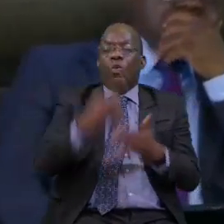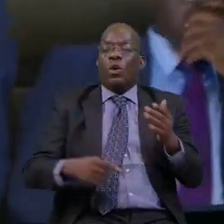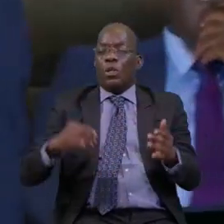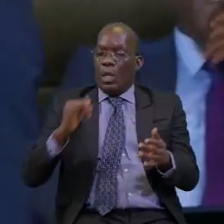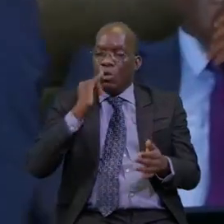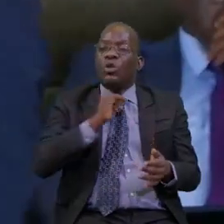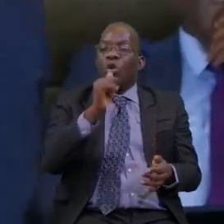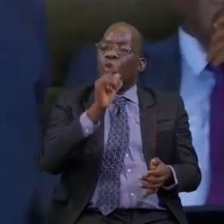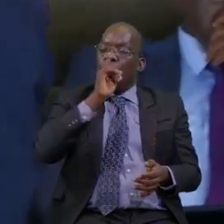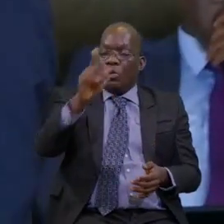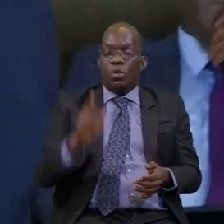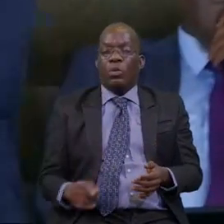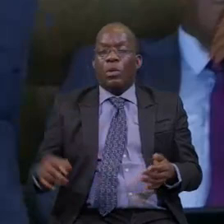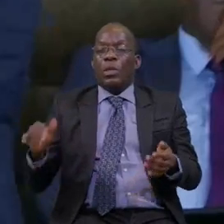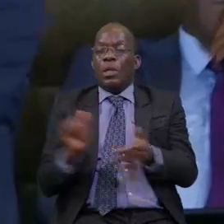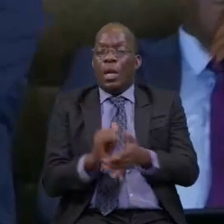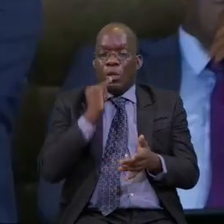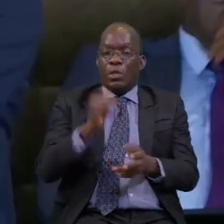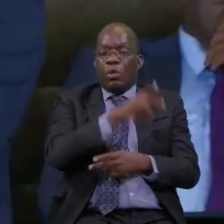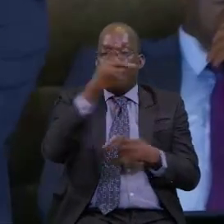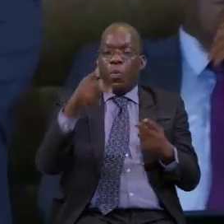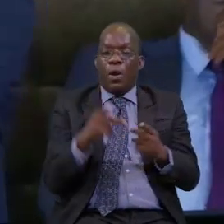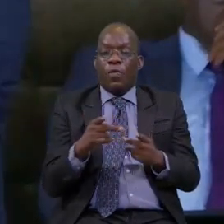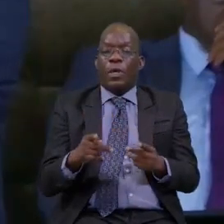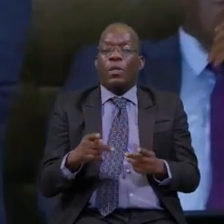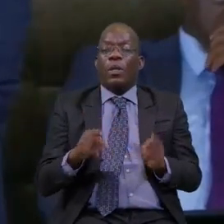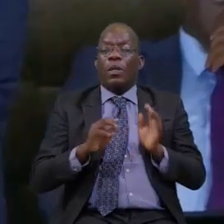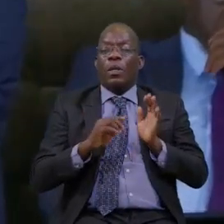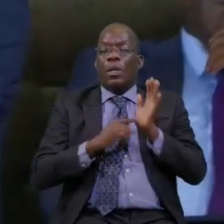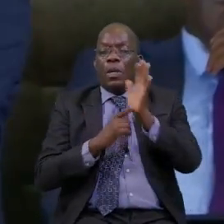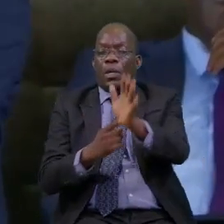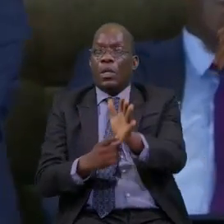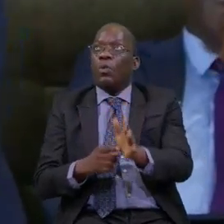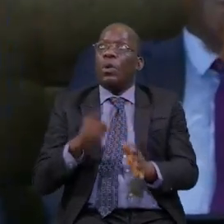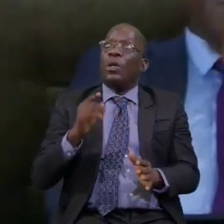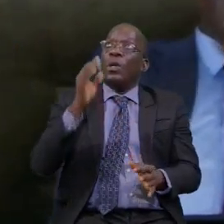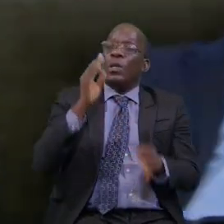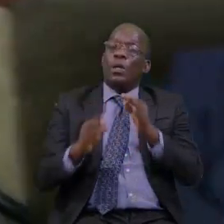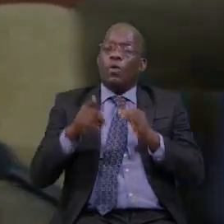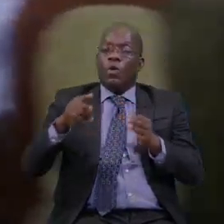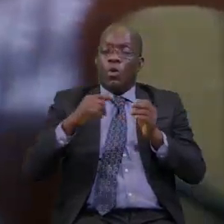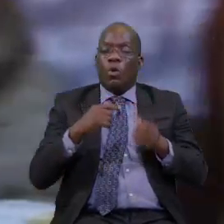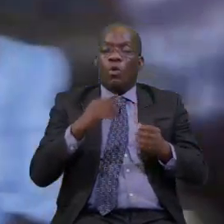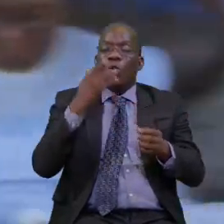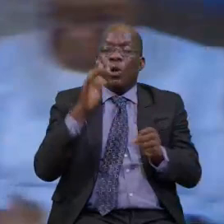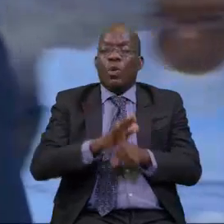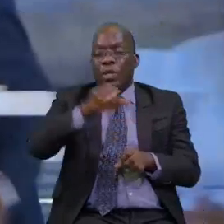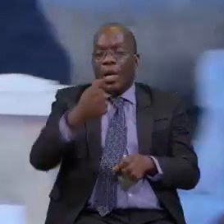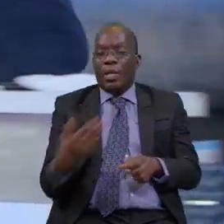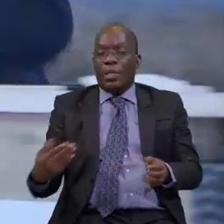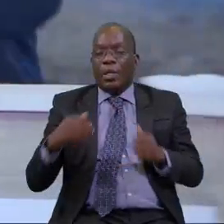that's the perfect model. If you promise anything, follow the perfect model. If you